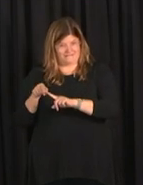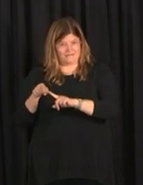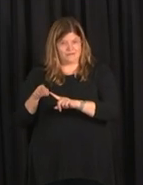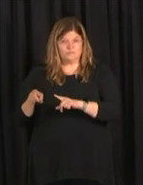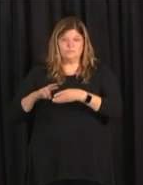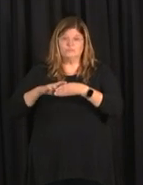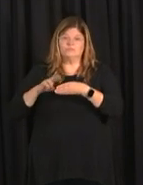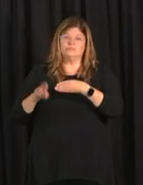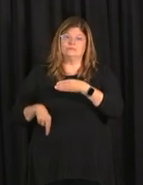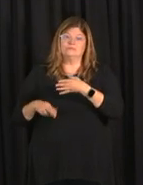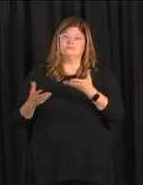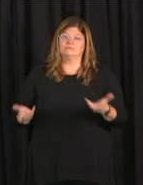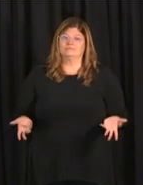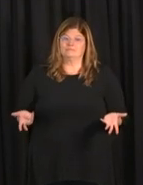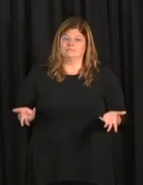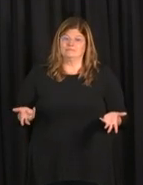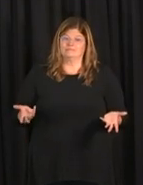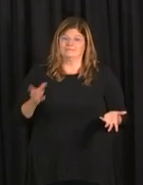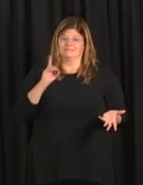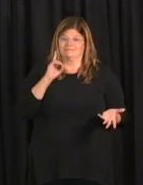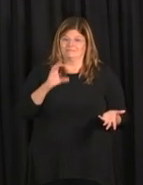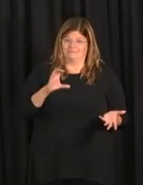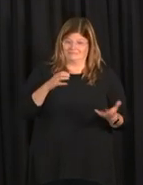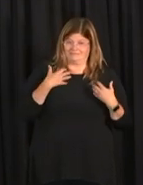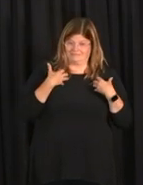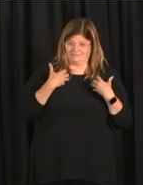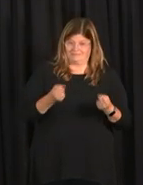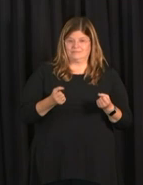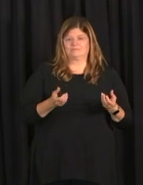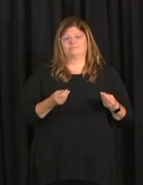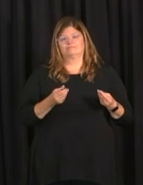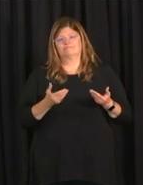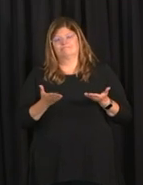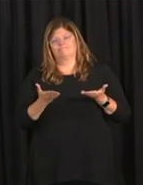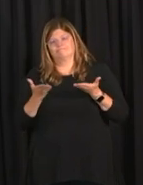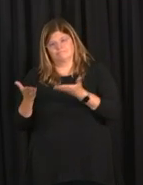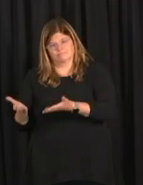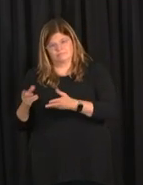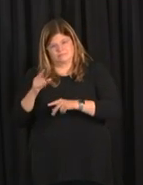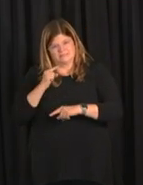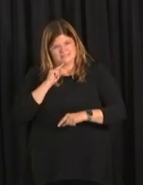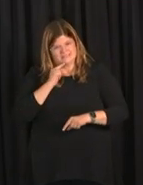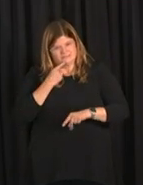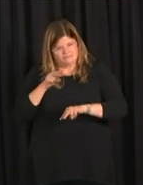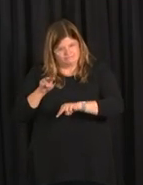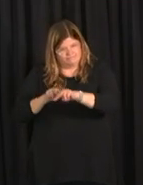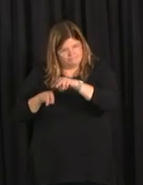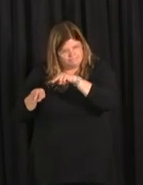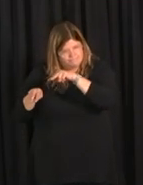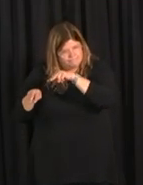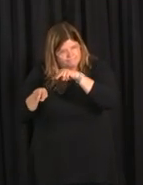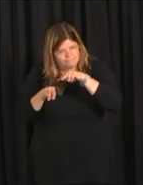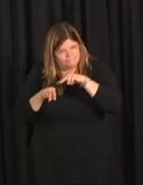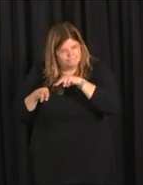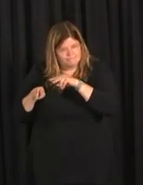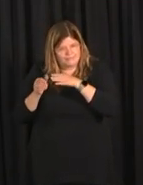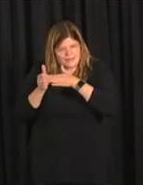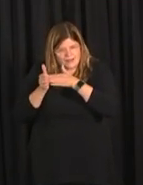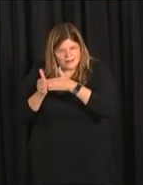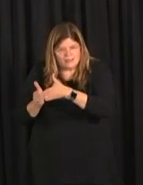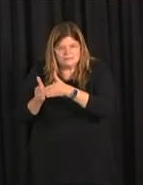as a result of this, DC Health is providing intensive monitoring and